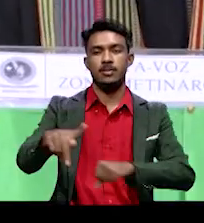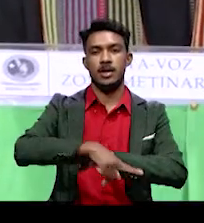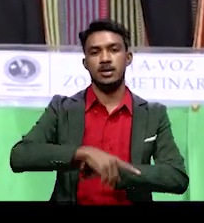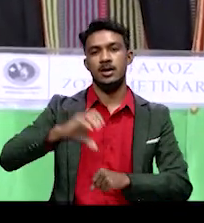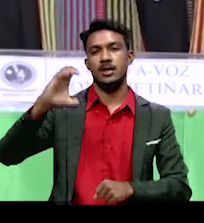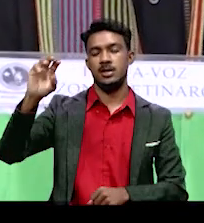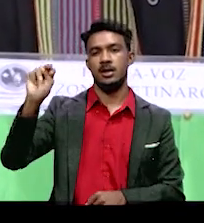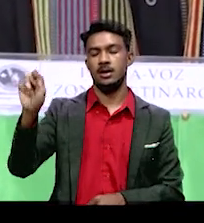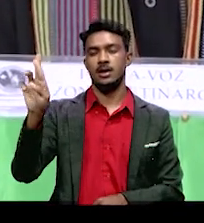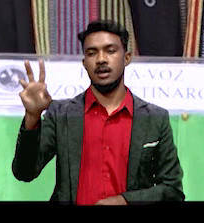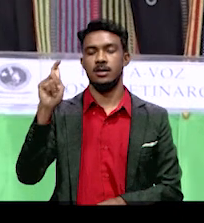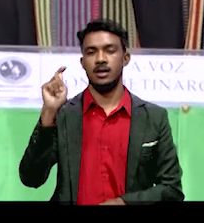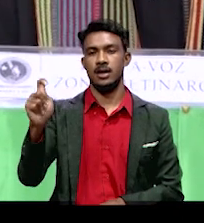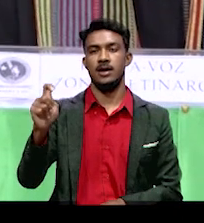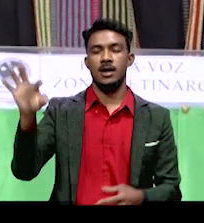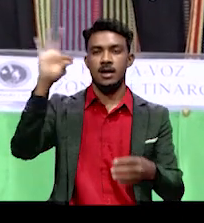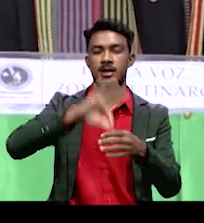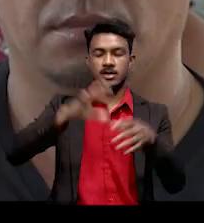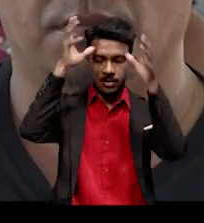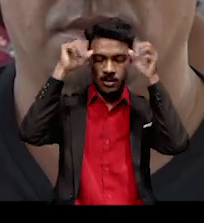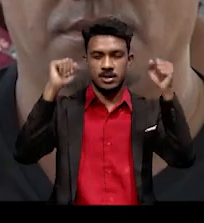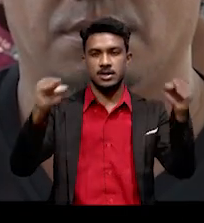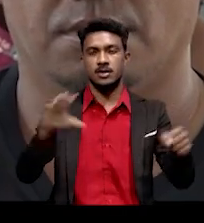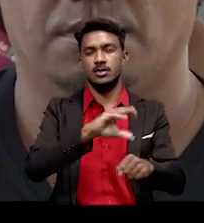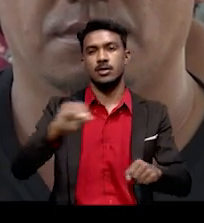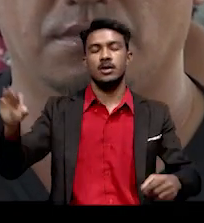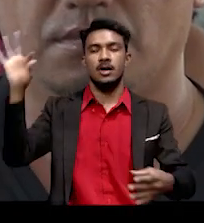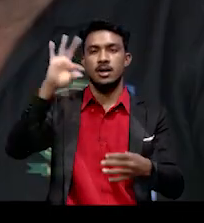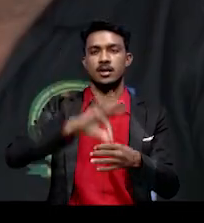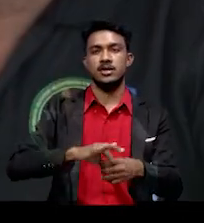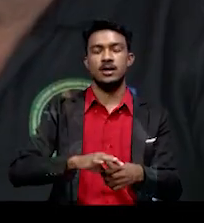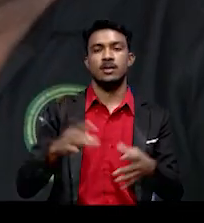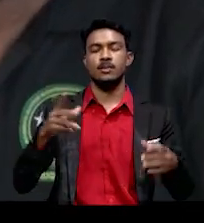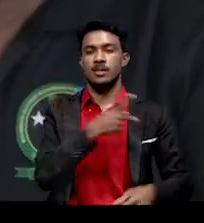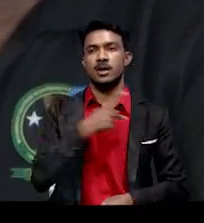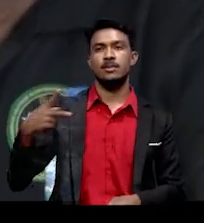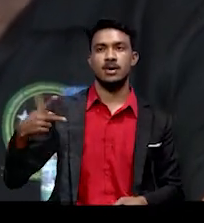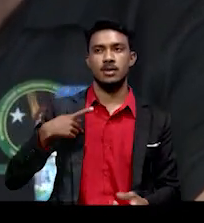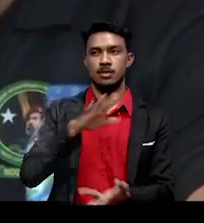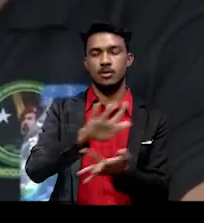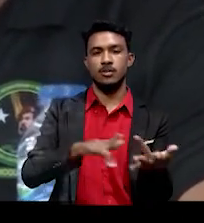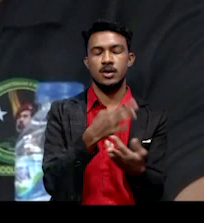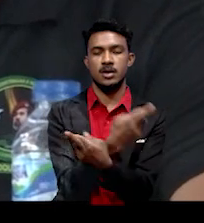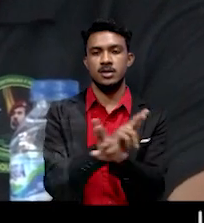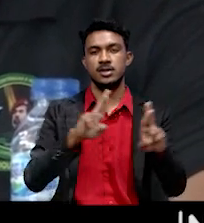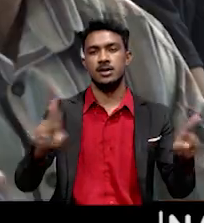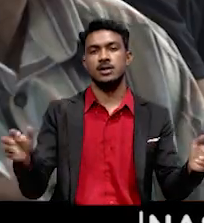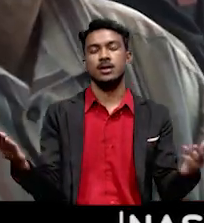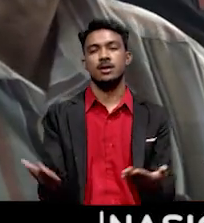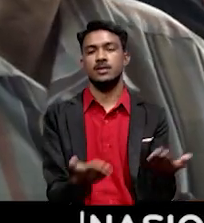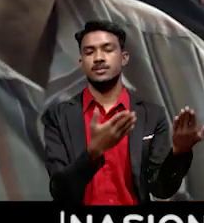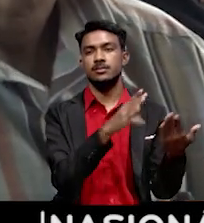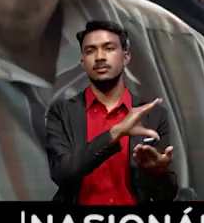Xanana Gusmão ia Eleisaun Prezidensiál no Eleisaun Parlamentár. Movimentu Kuadru Rezisténsia no Rezisténsia